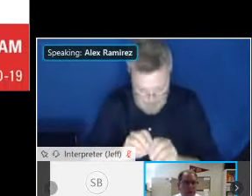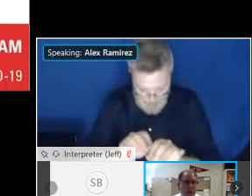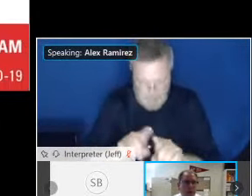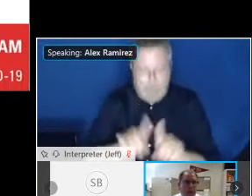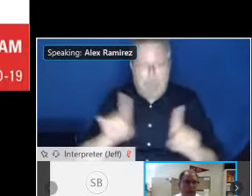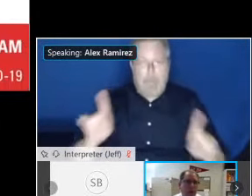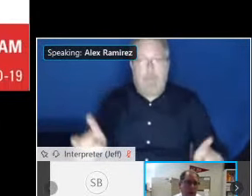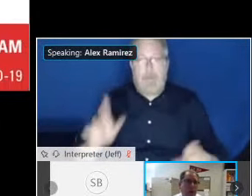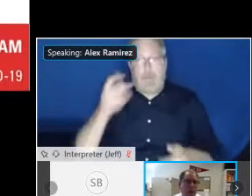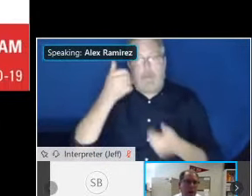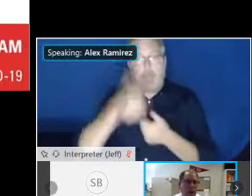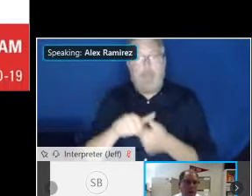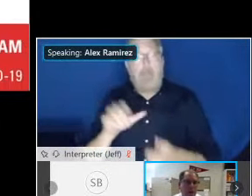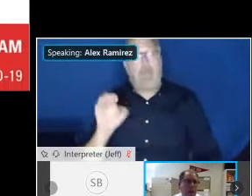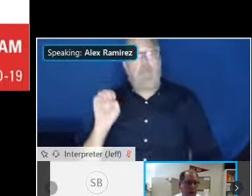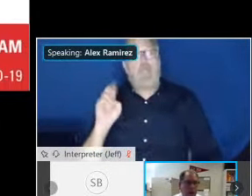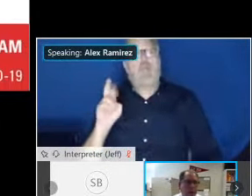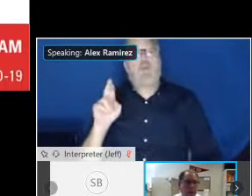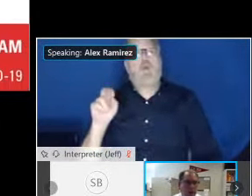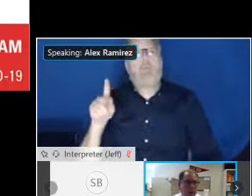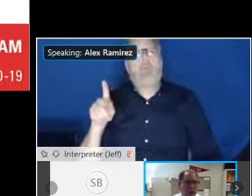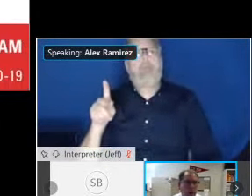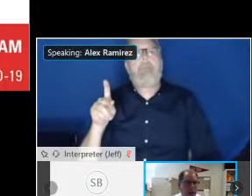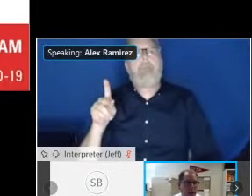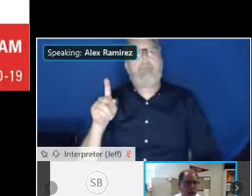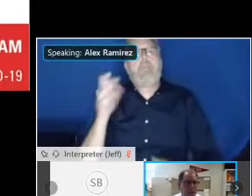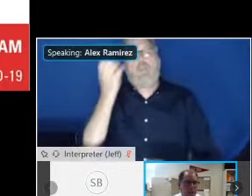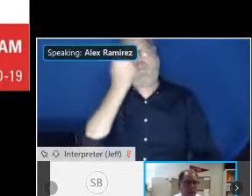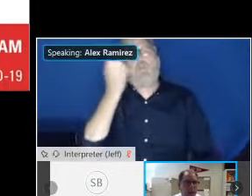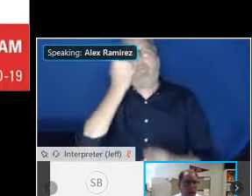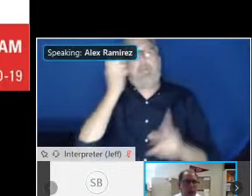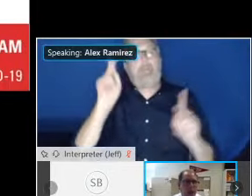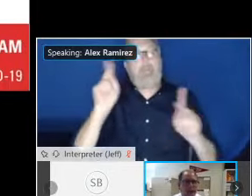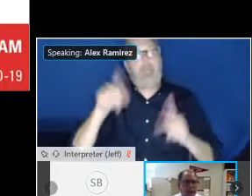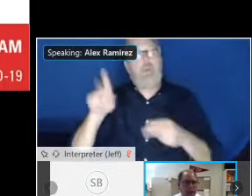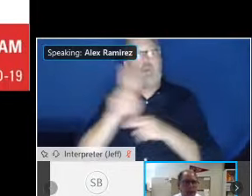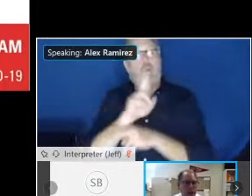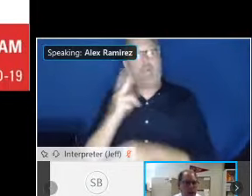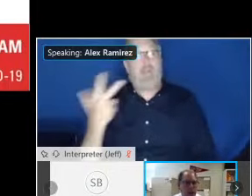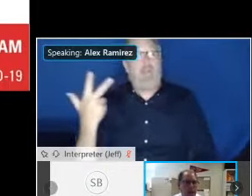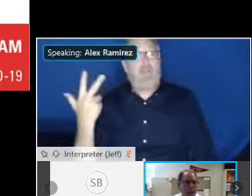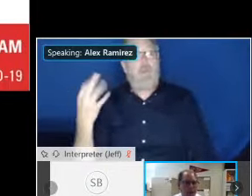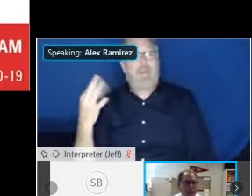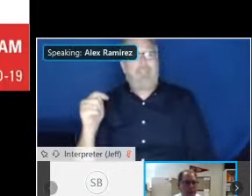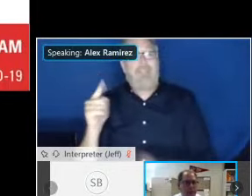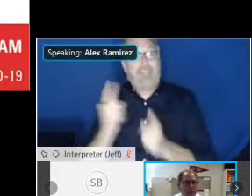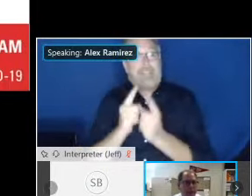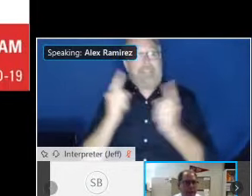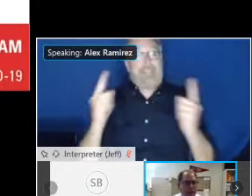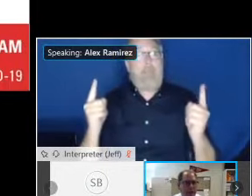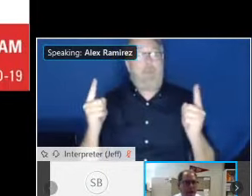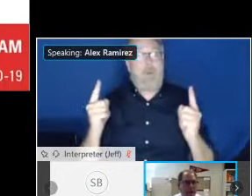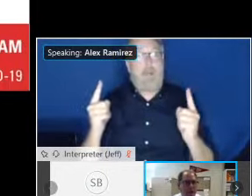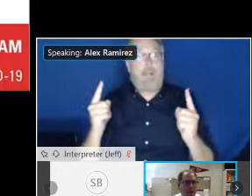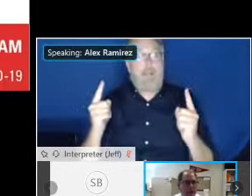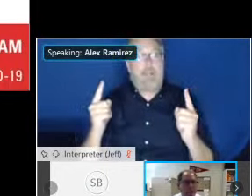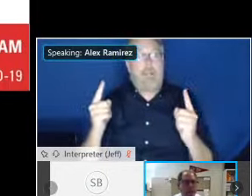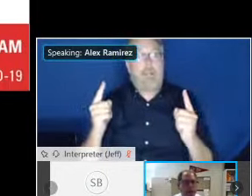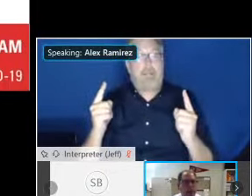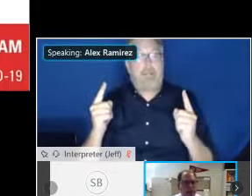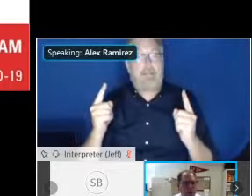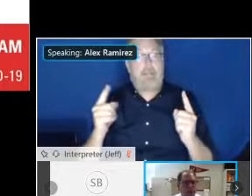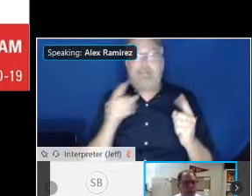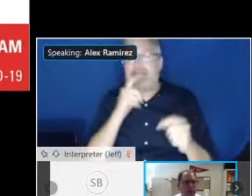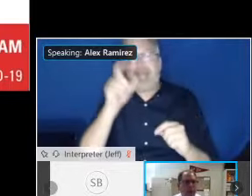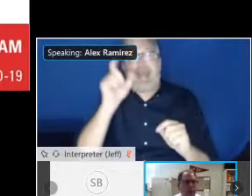the Europeans used a 3 feet separation. So any type of separation doesn't exactly have to